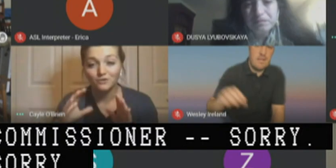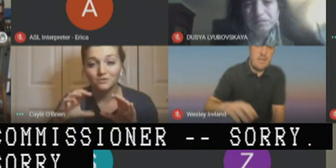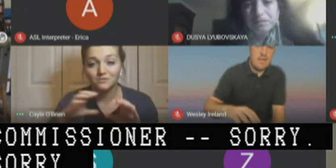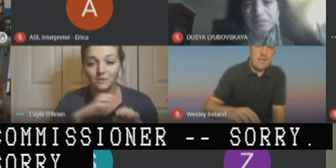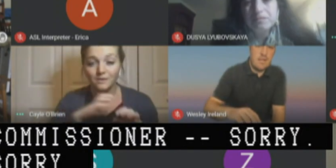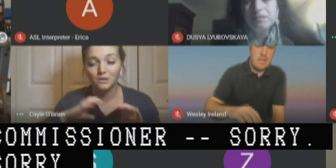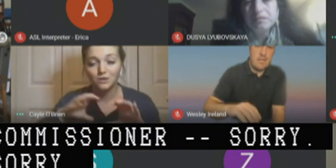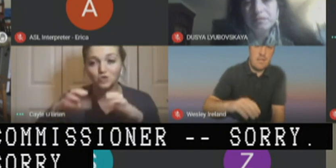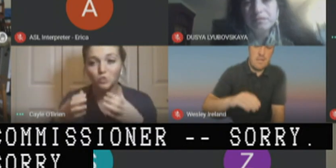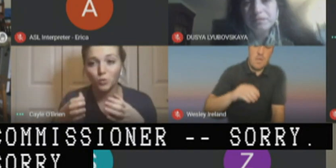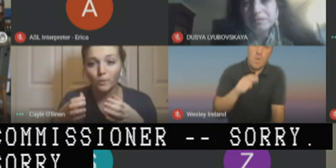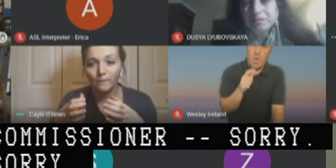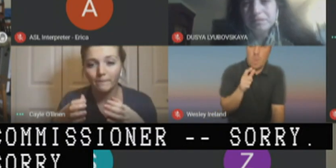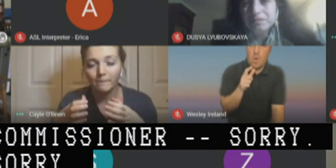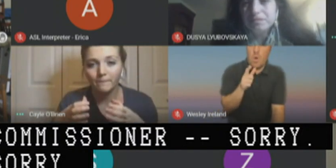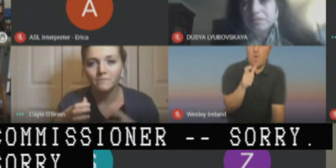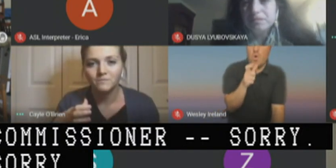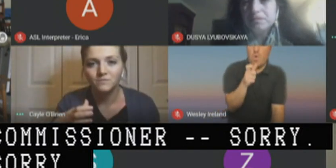Elizabeth.